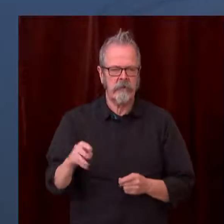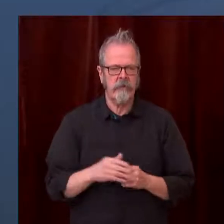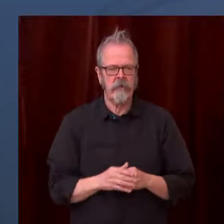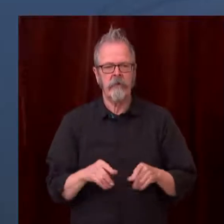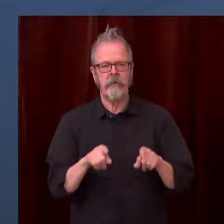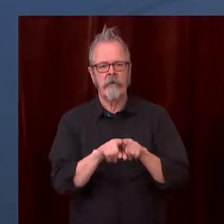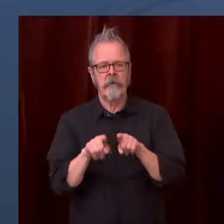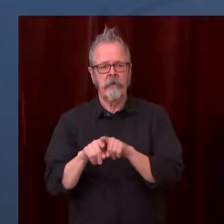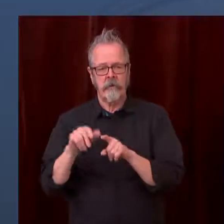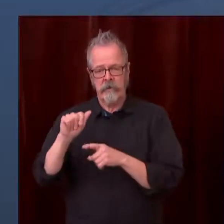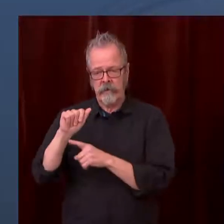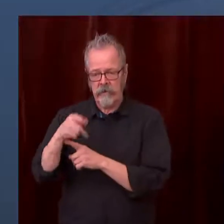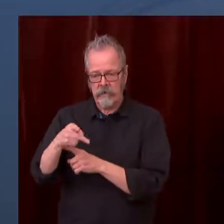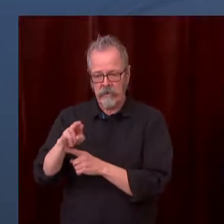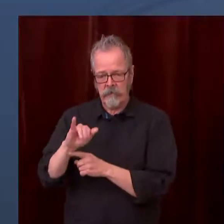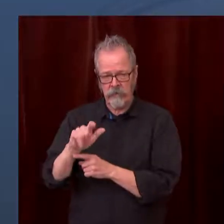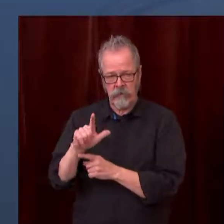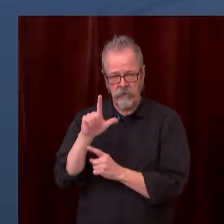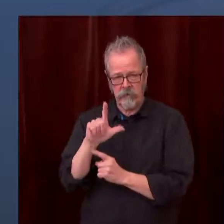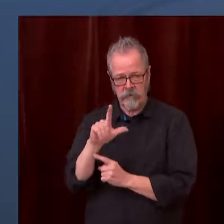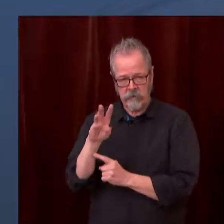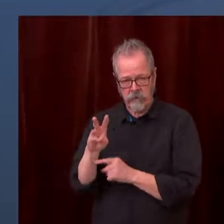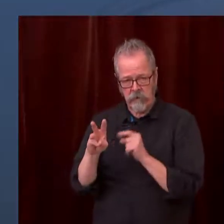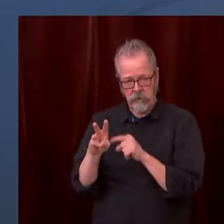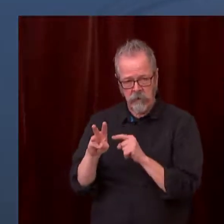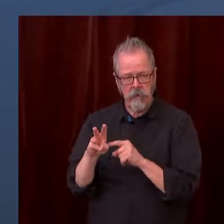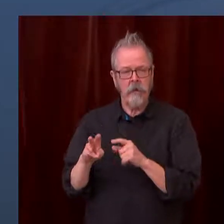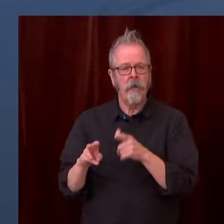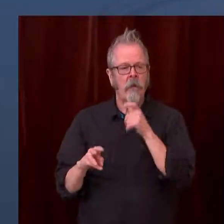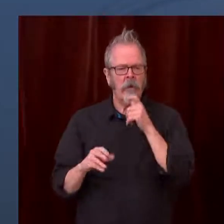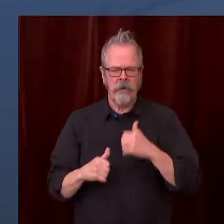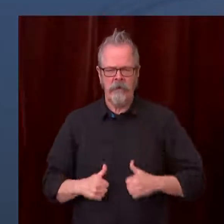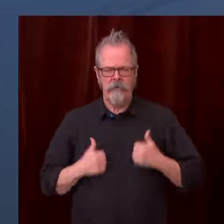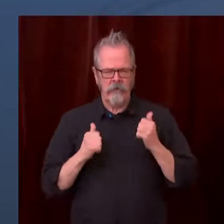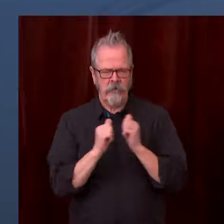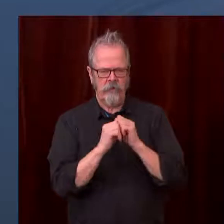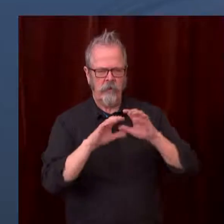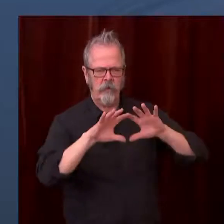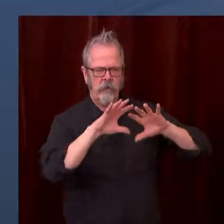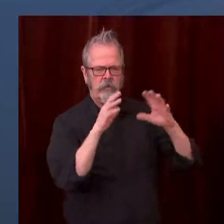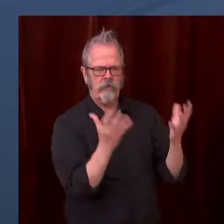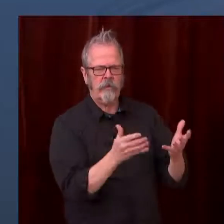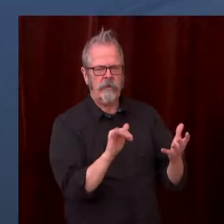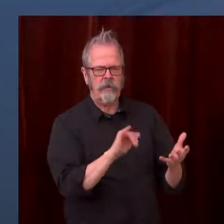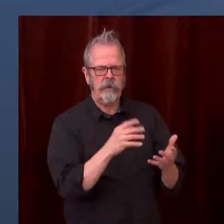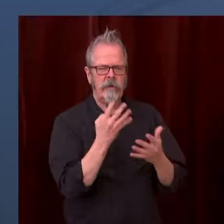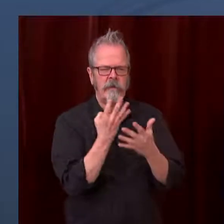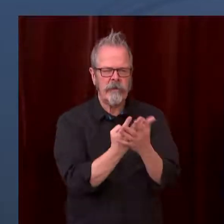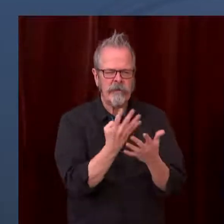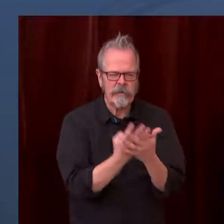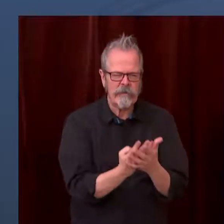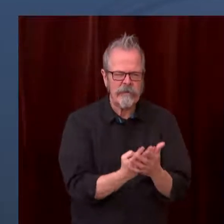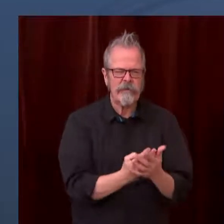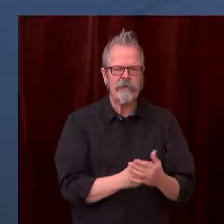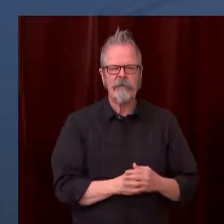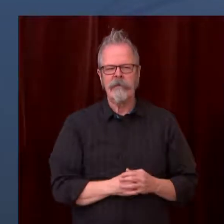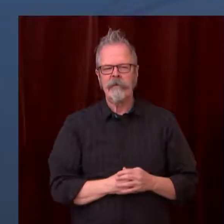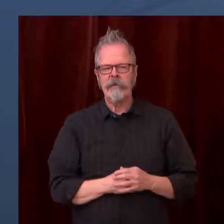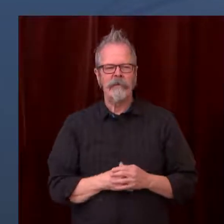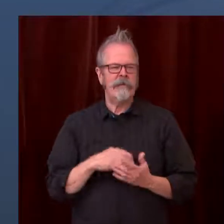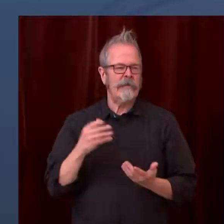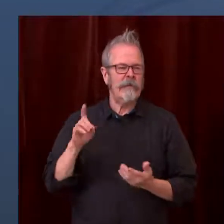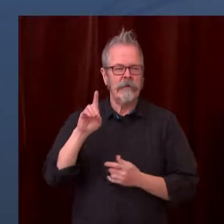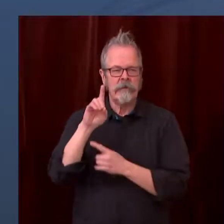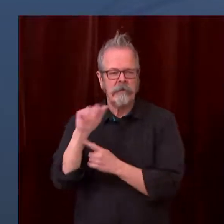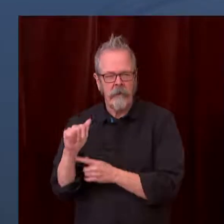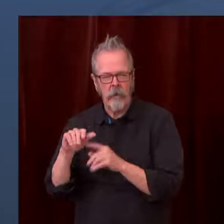people living in correctional facilities, group homes for people with disabilities, people experiencing homelessness, who live in